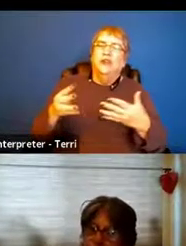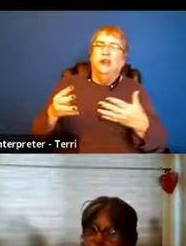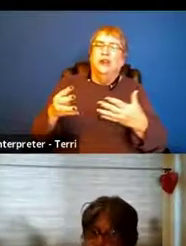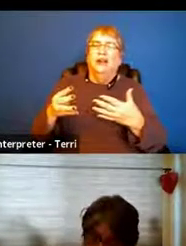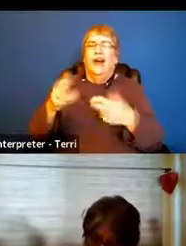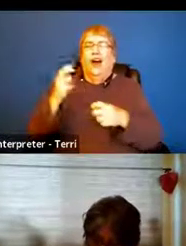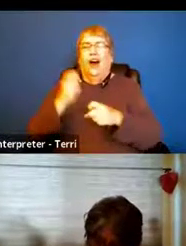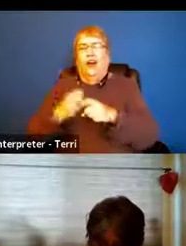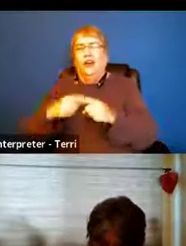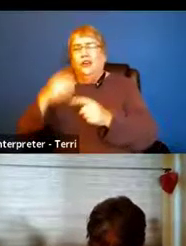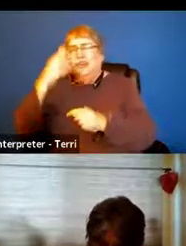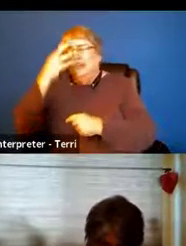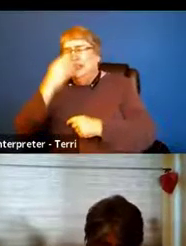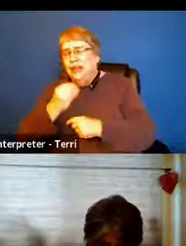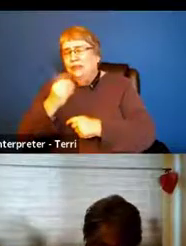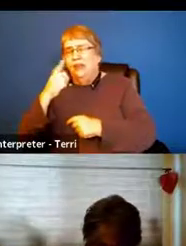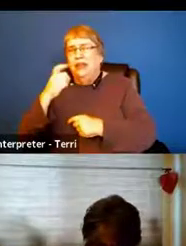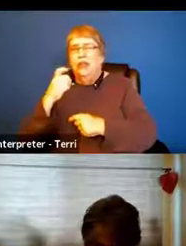things like that.